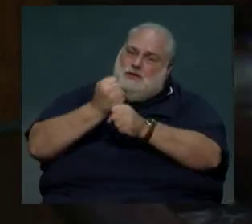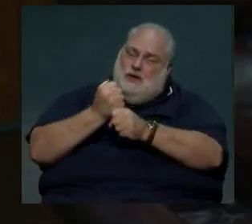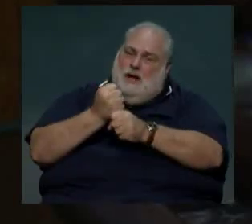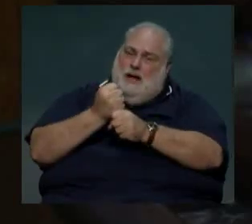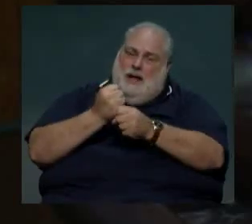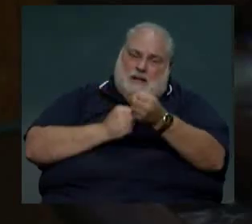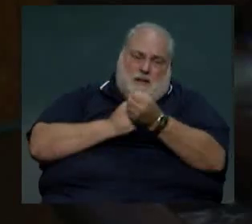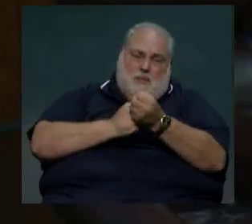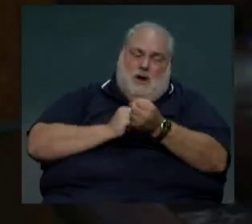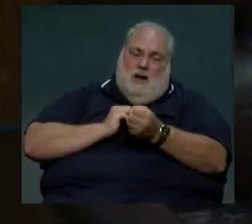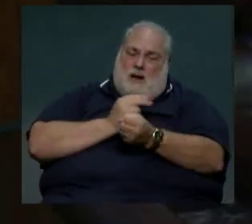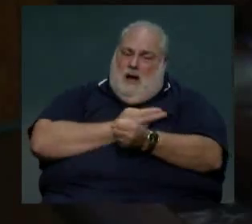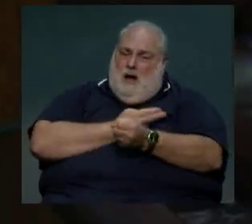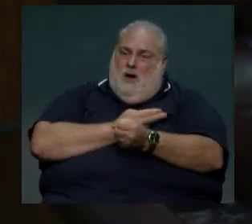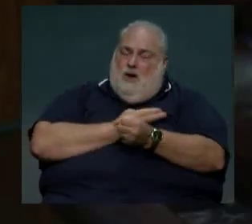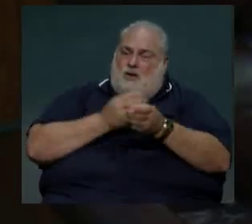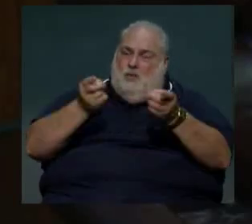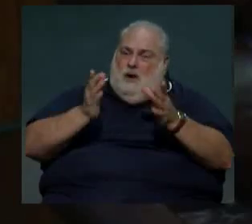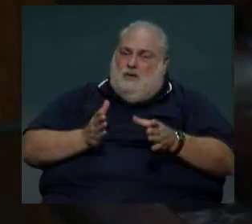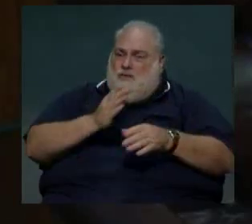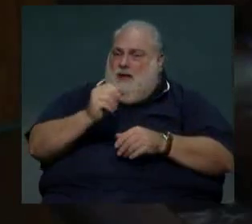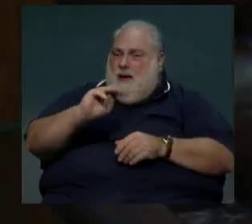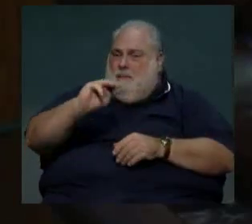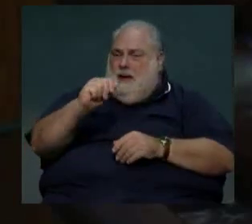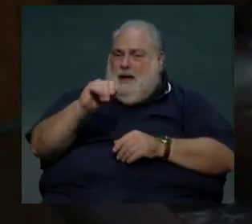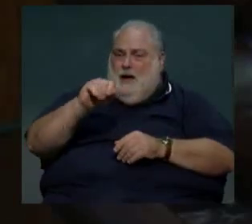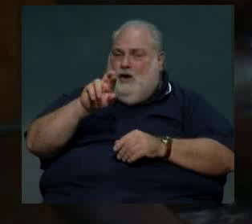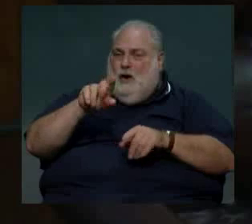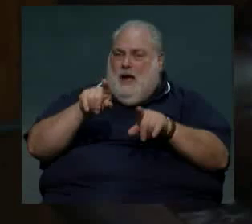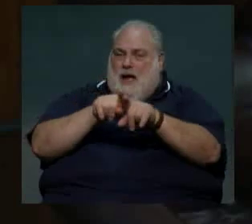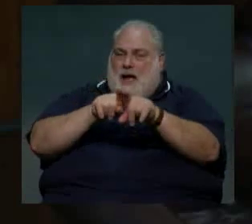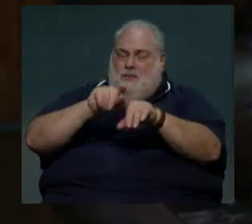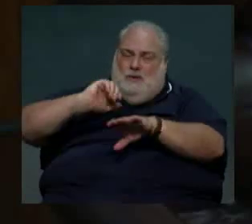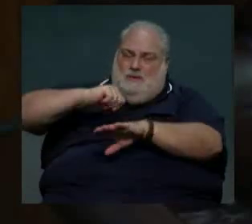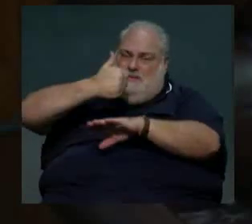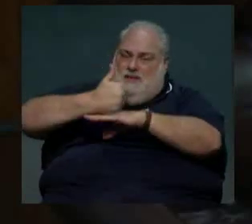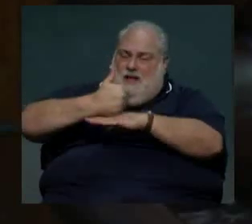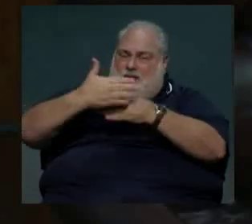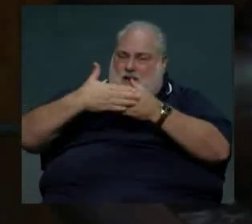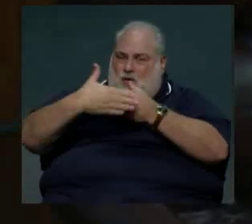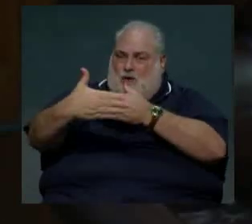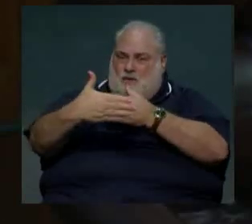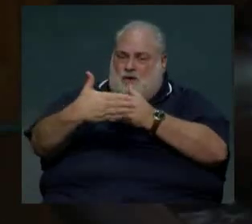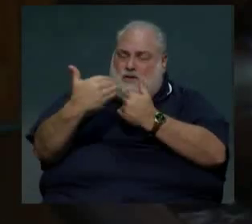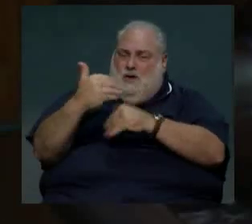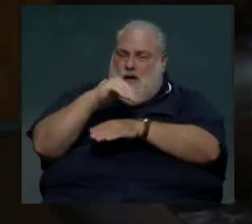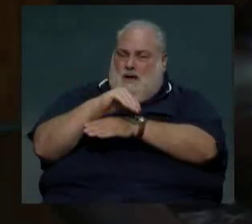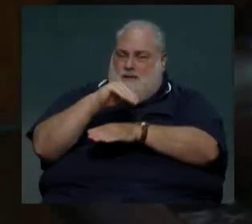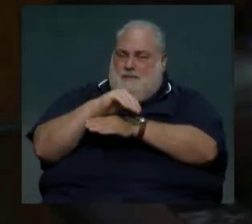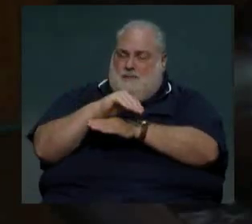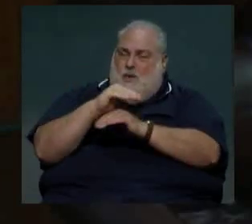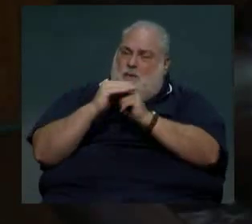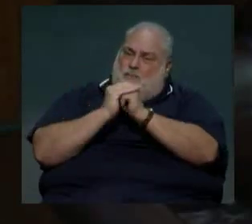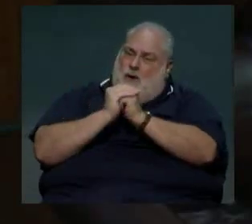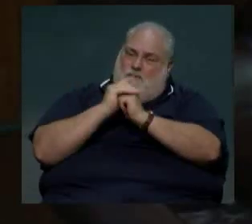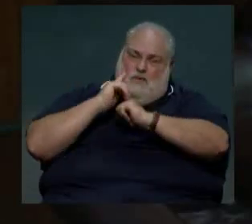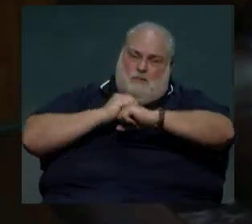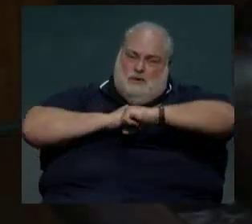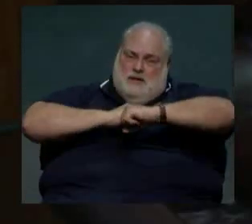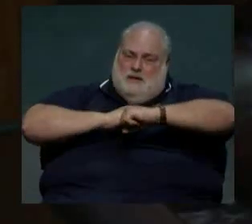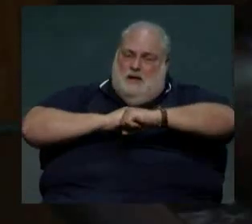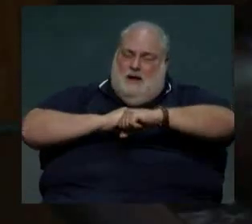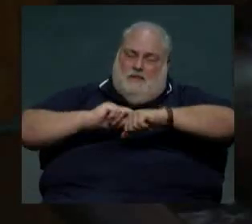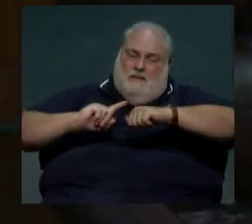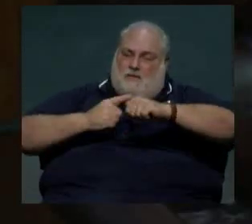directors and mayor as we plot the course for 2019 in our first organizational meeting tonight. I pray for the protection of our